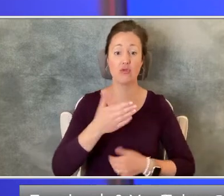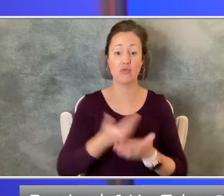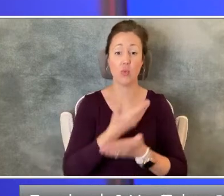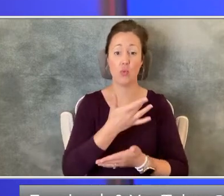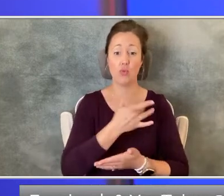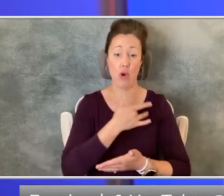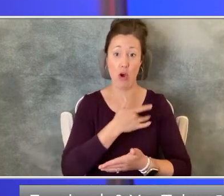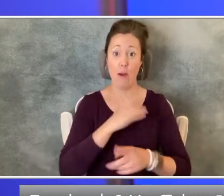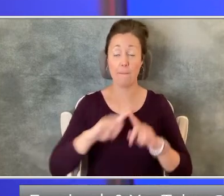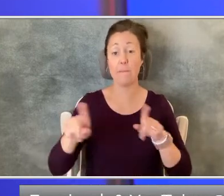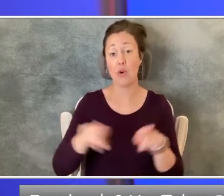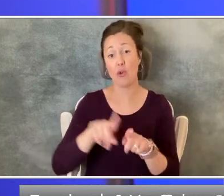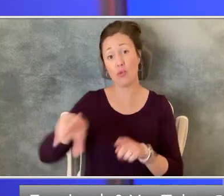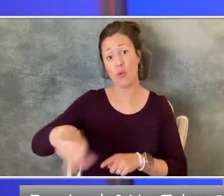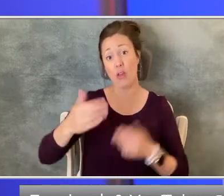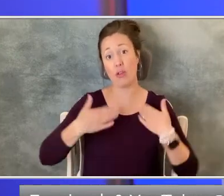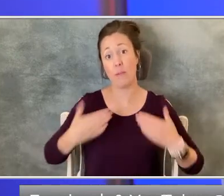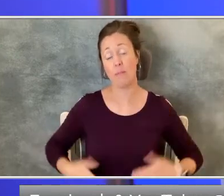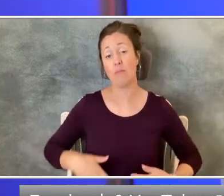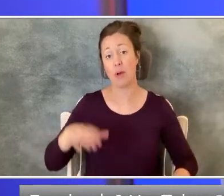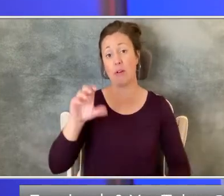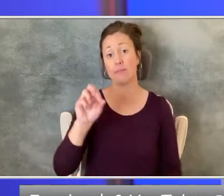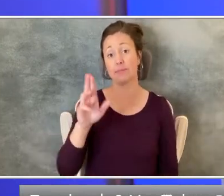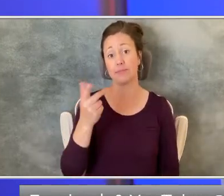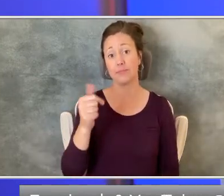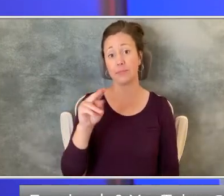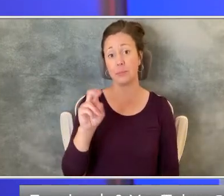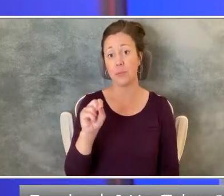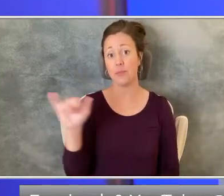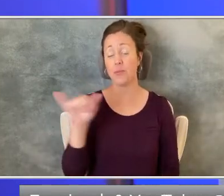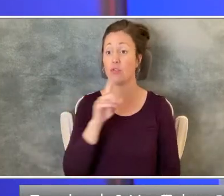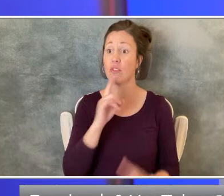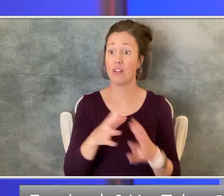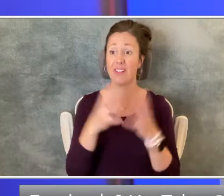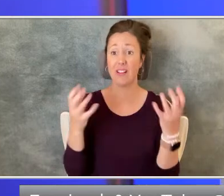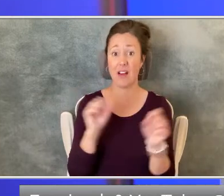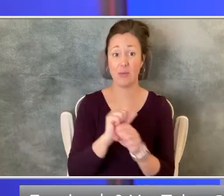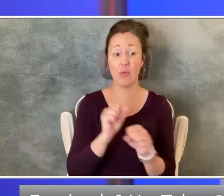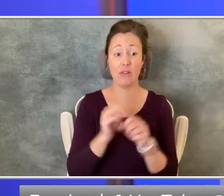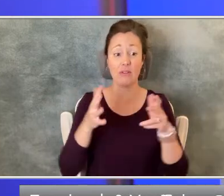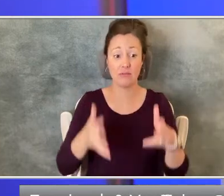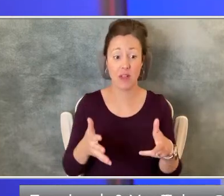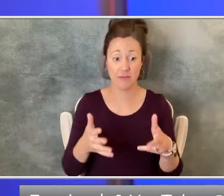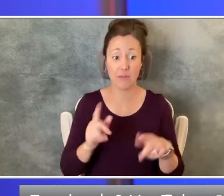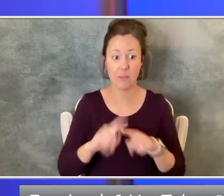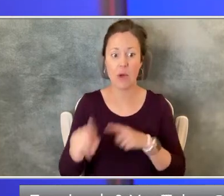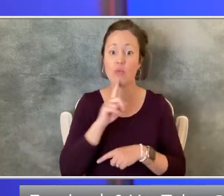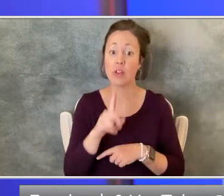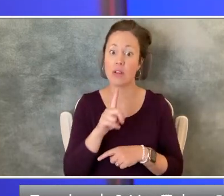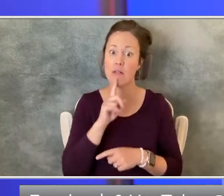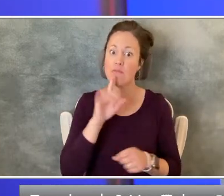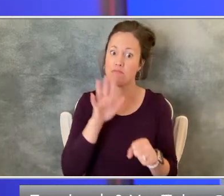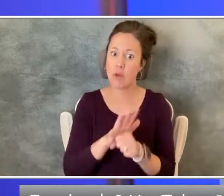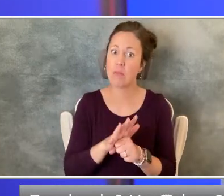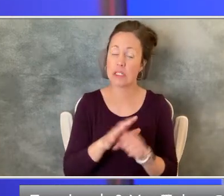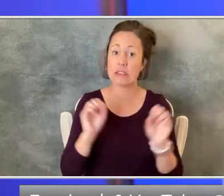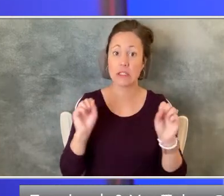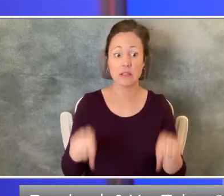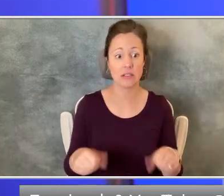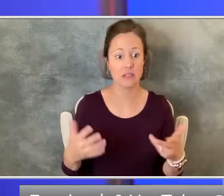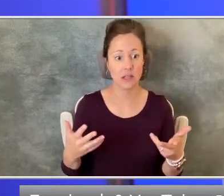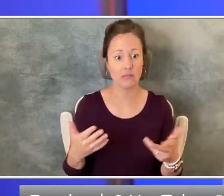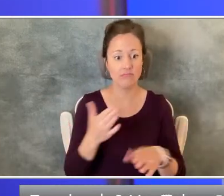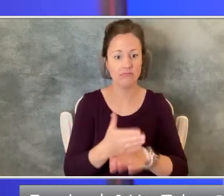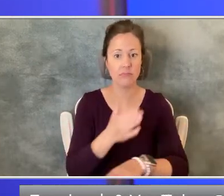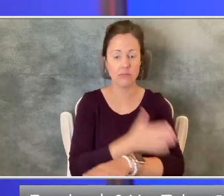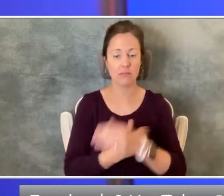other organs as well. So we have a lot of work ahead of us. It's an extraordinarily promising time. And one of the therapies that's being explored